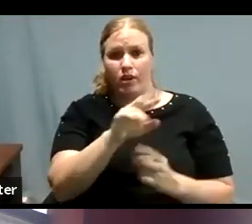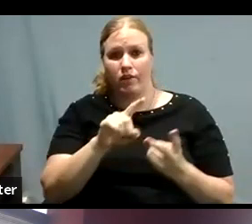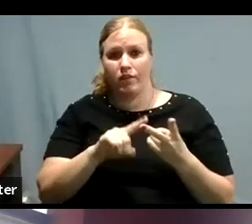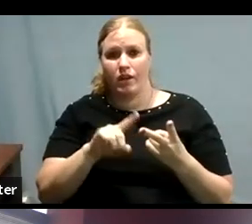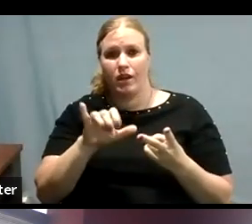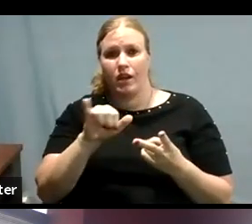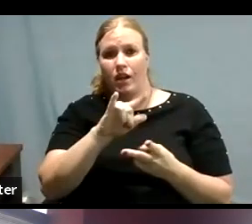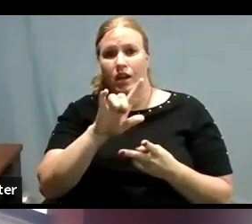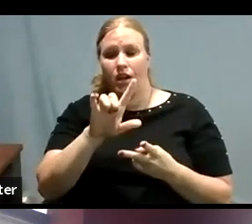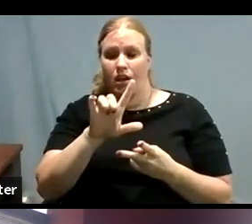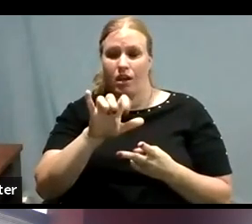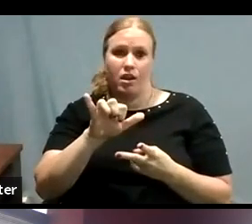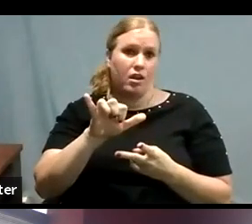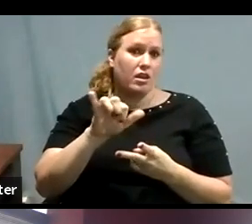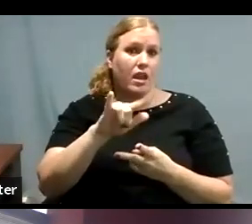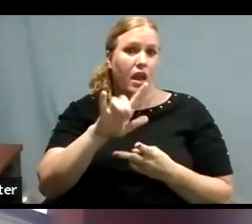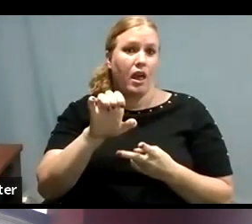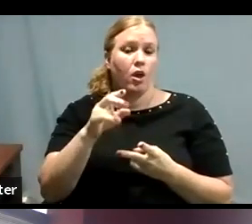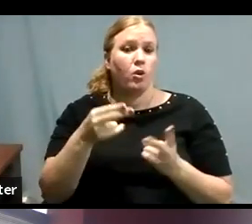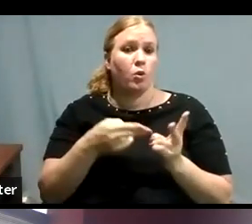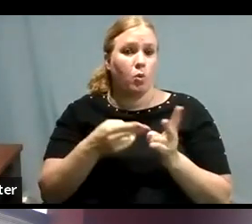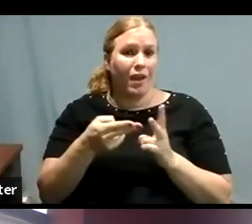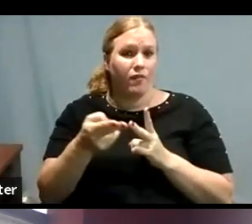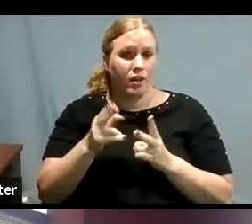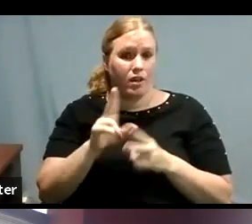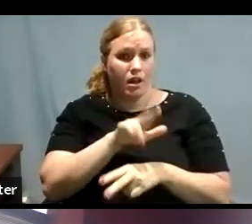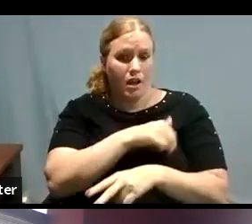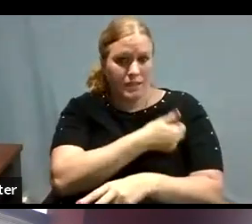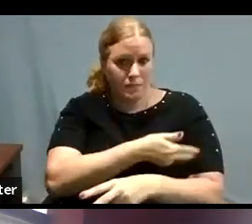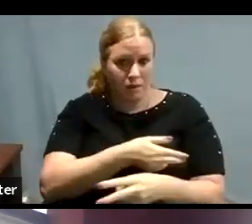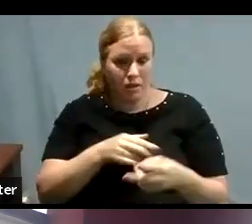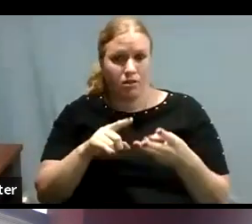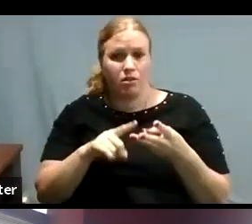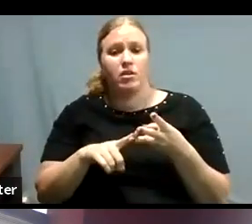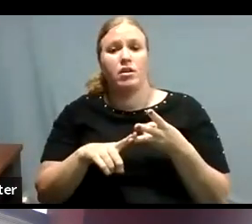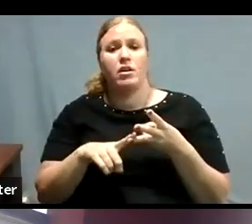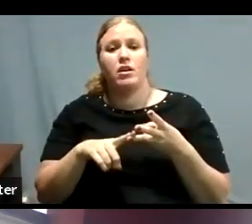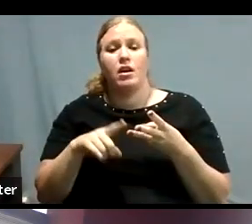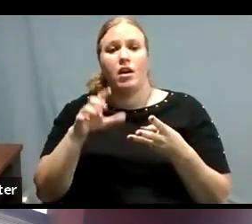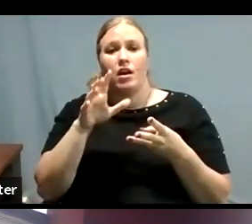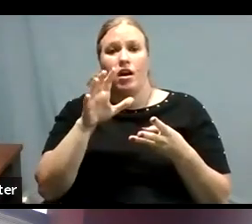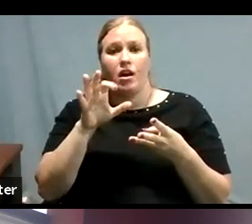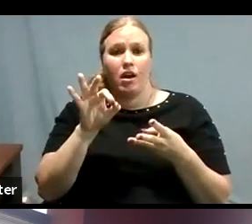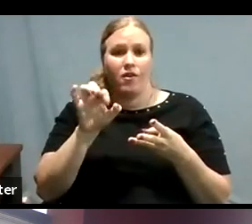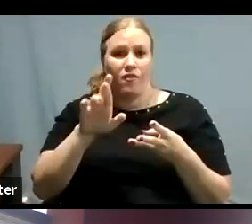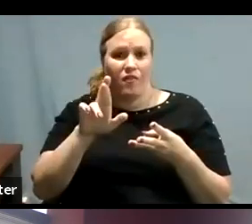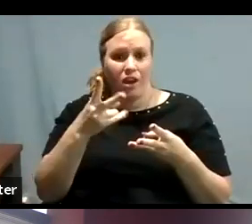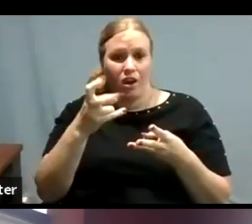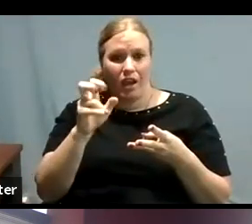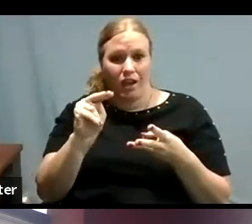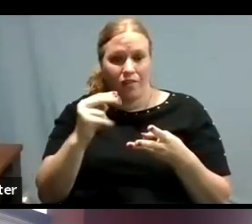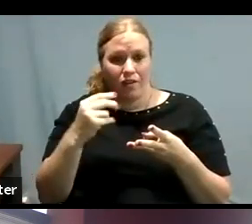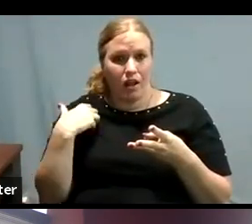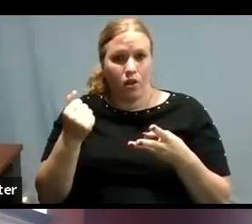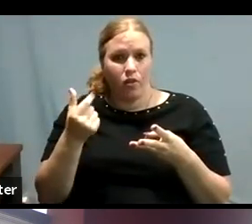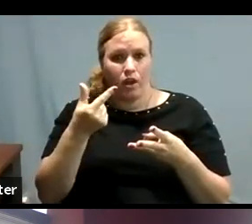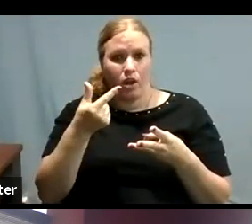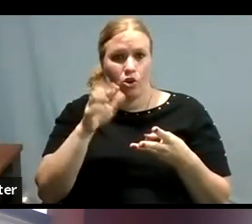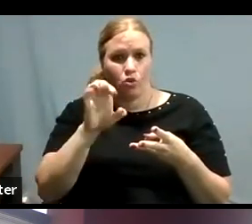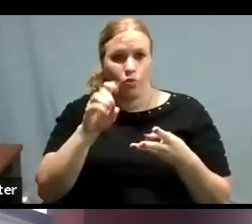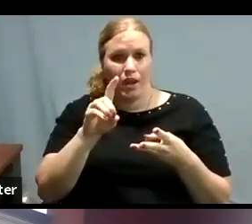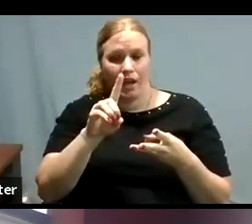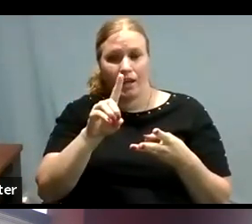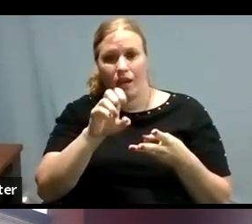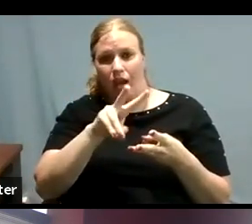Hospital has a site on Sargent Drive. Fairhaven Health has a site on Grand Avenue.